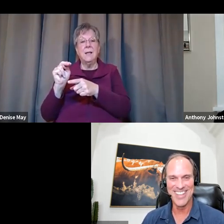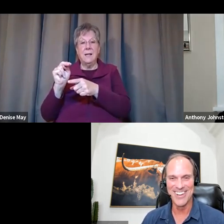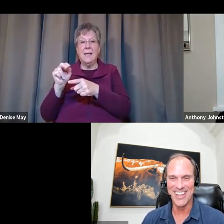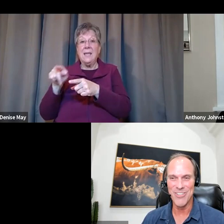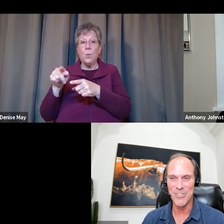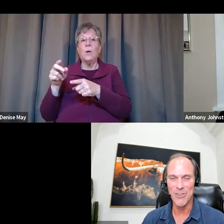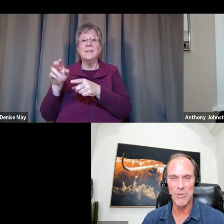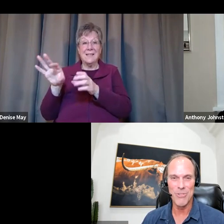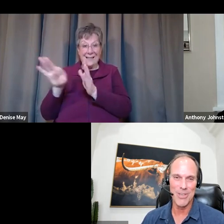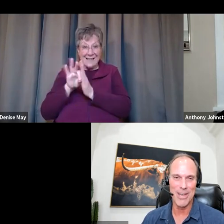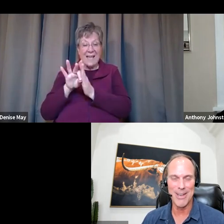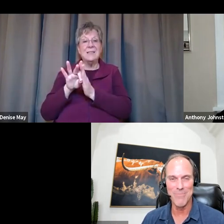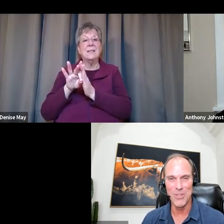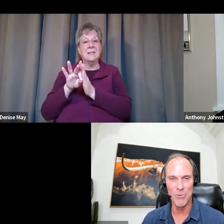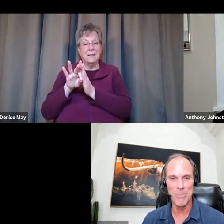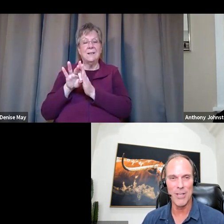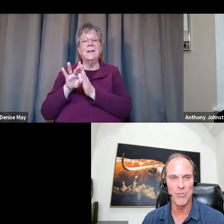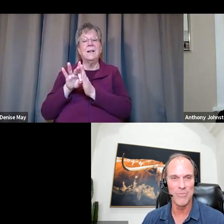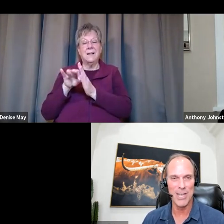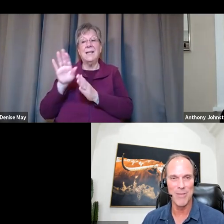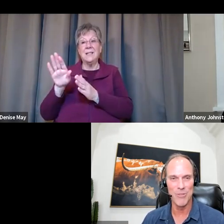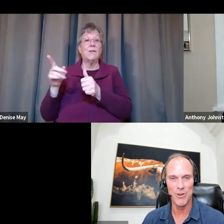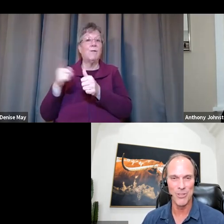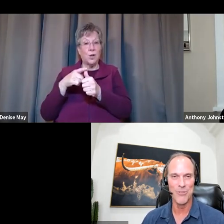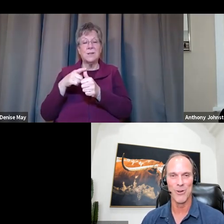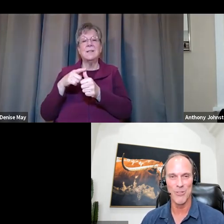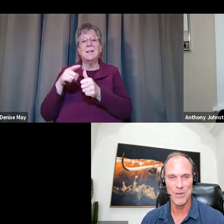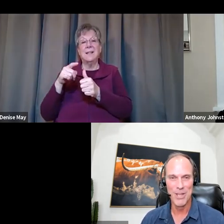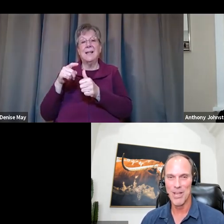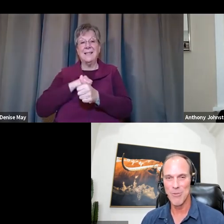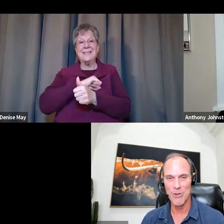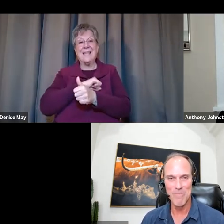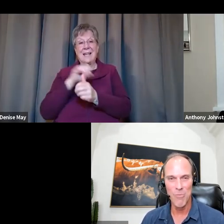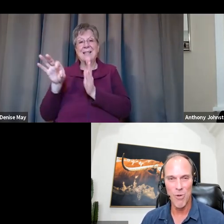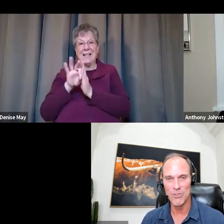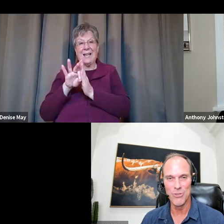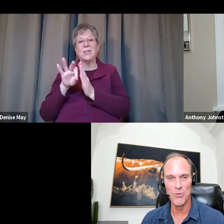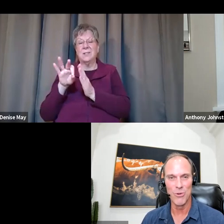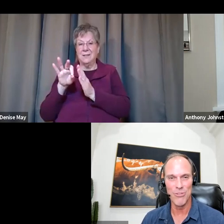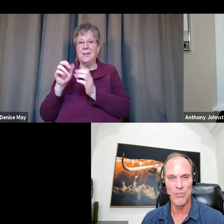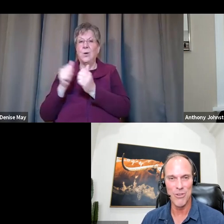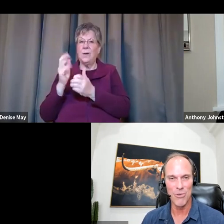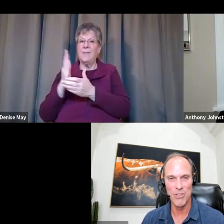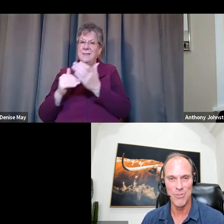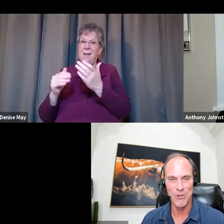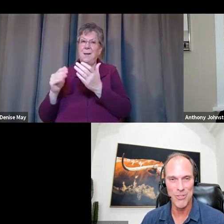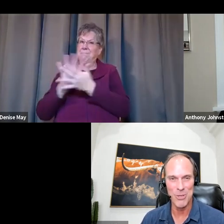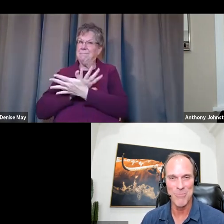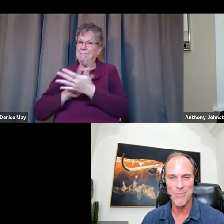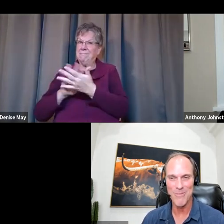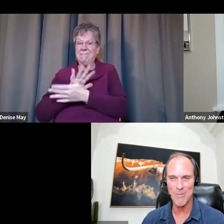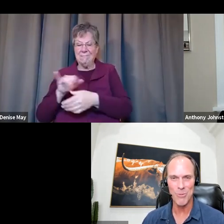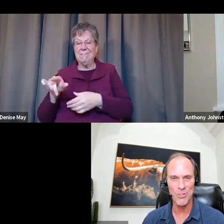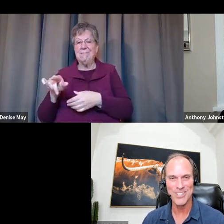first Senate election. So, which, with the passage of time is fairly humorous, but I'm sure wasn't too humorous to Coke Stevenson